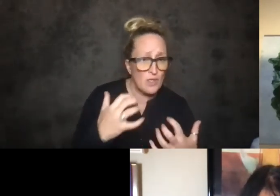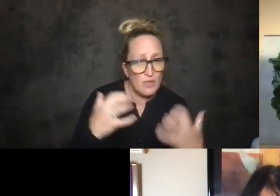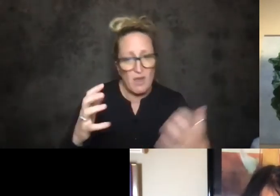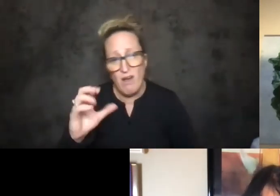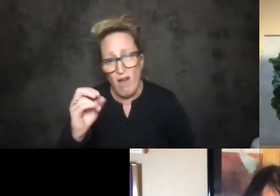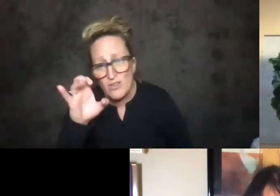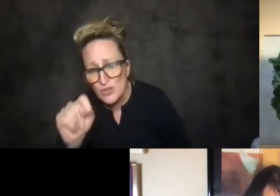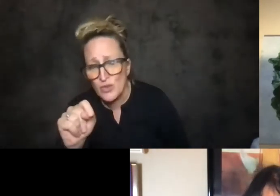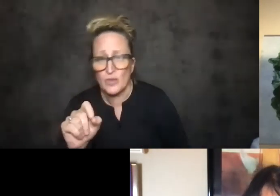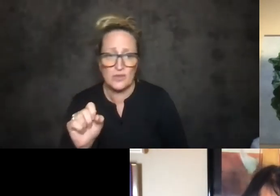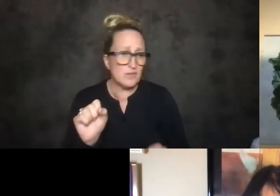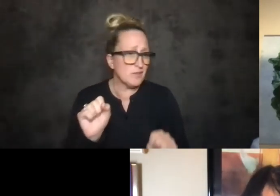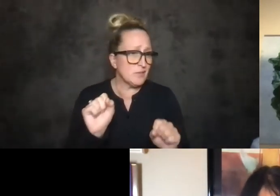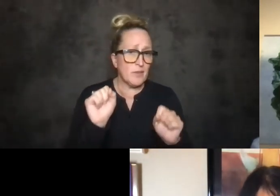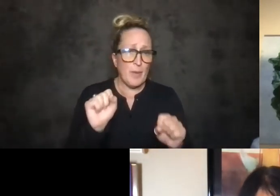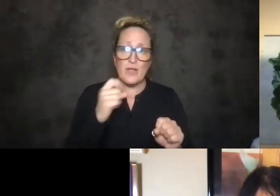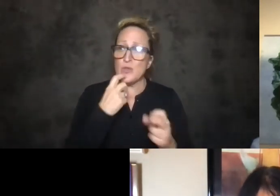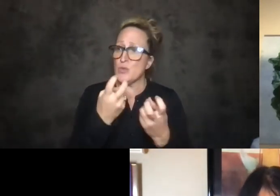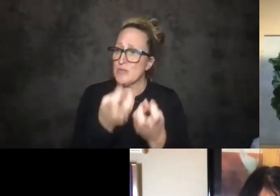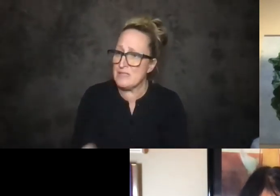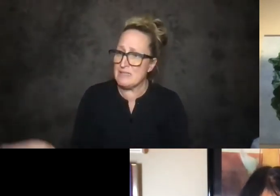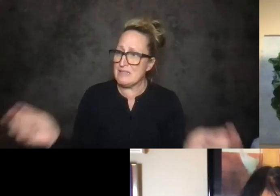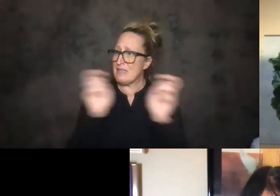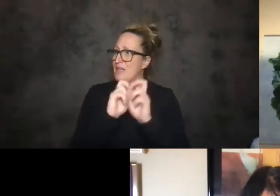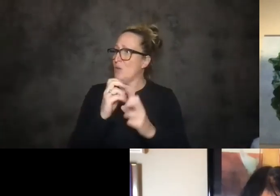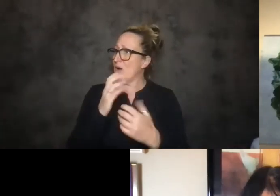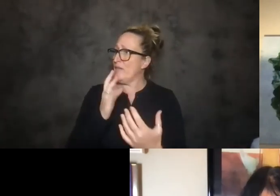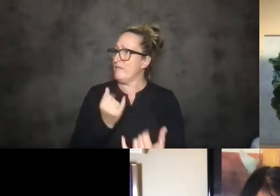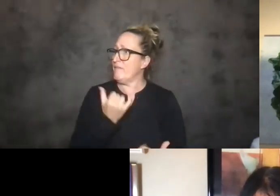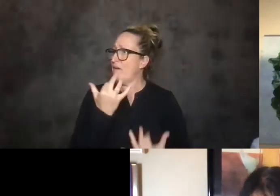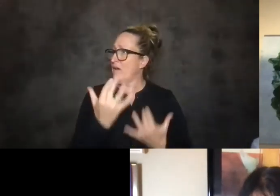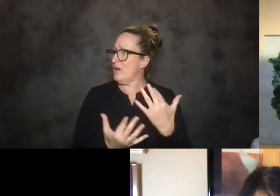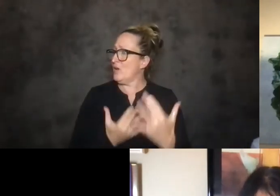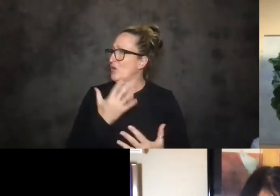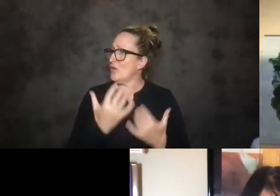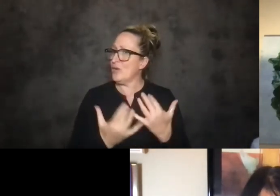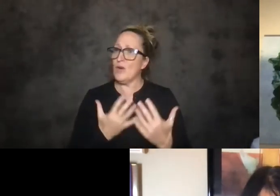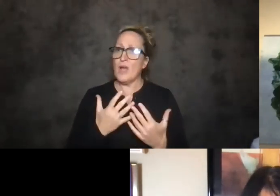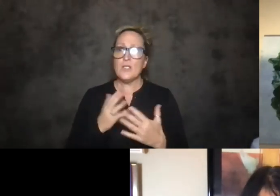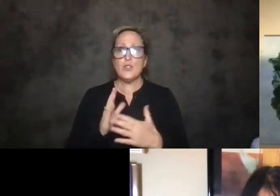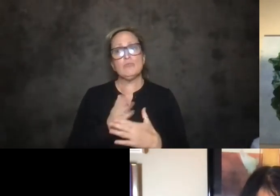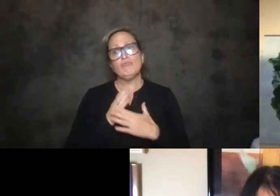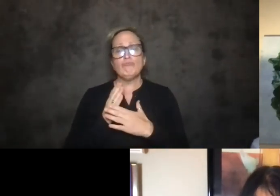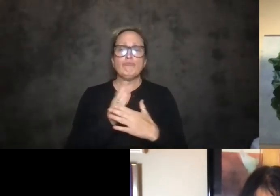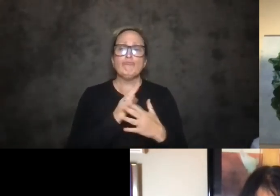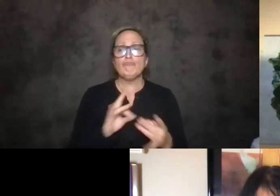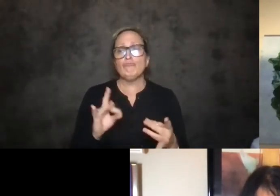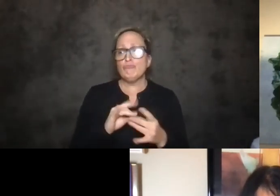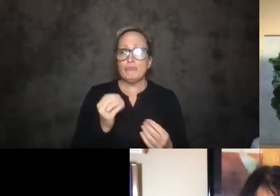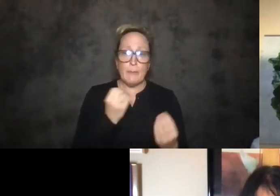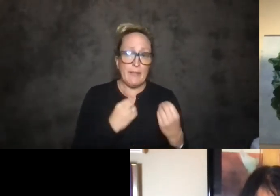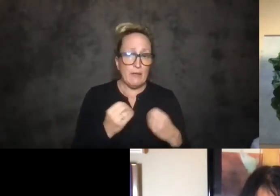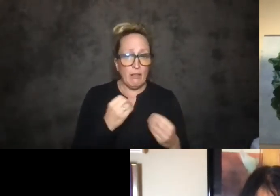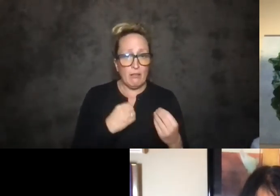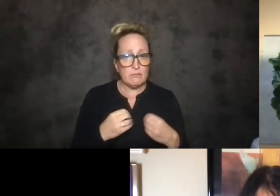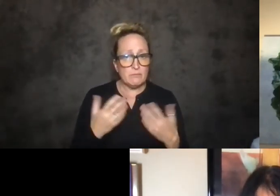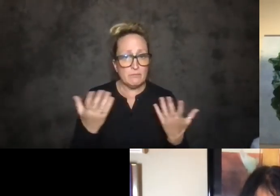ability to sit in a circle around a fire with each other, and even just share a meal